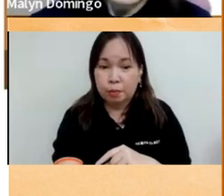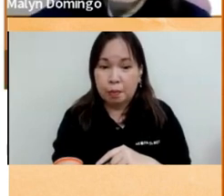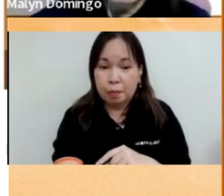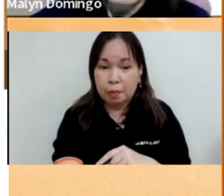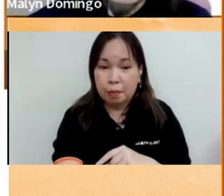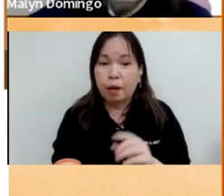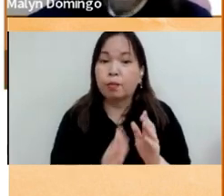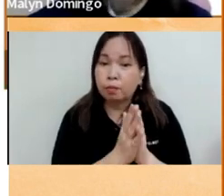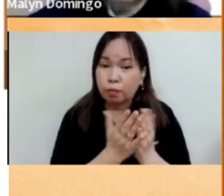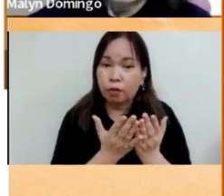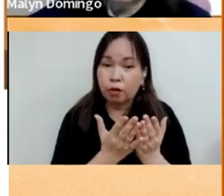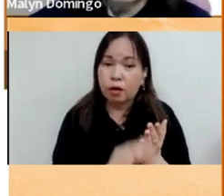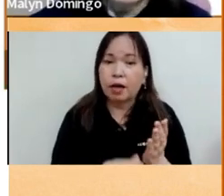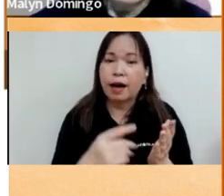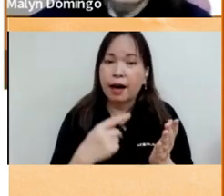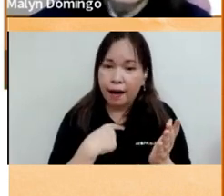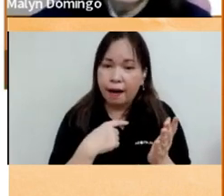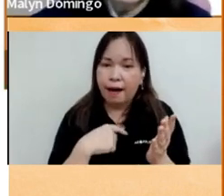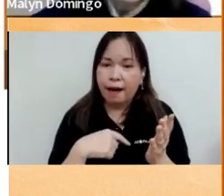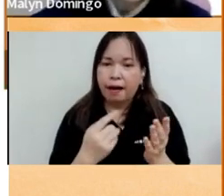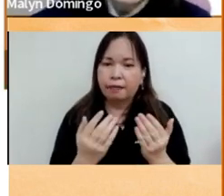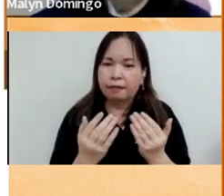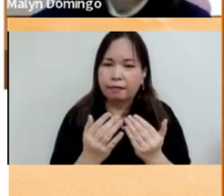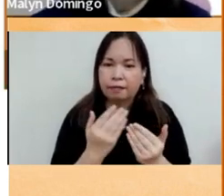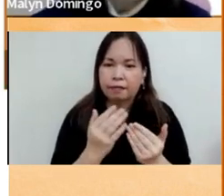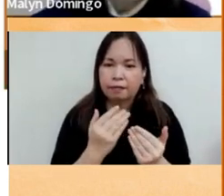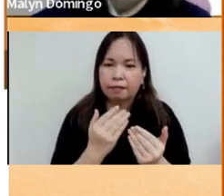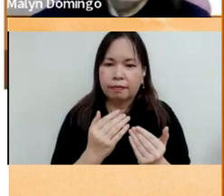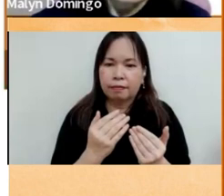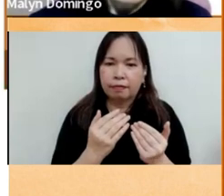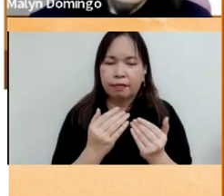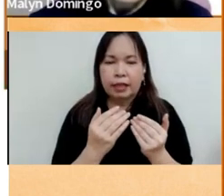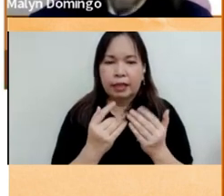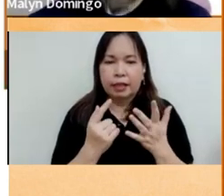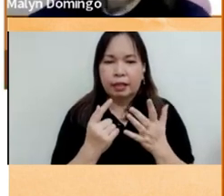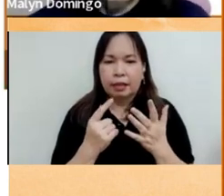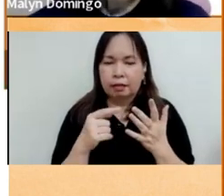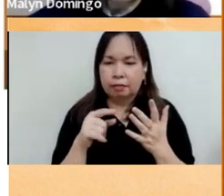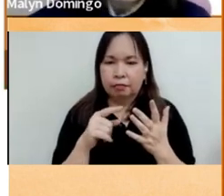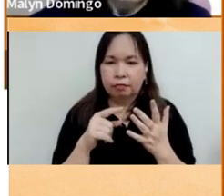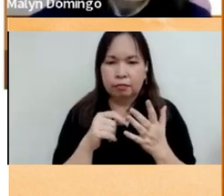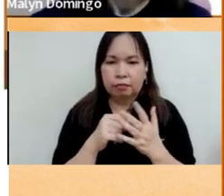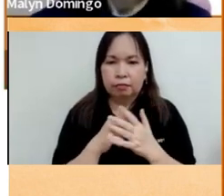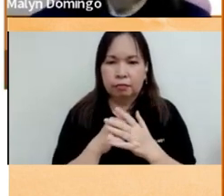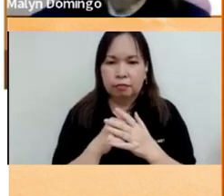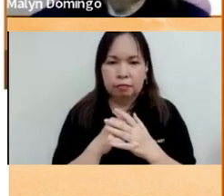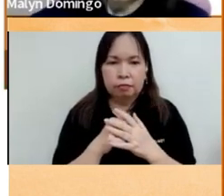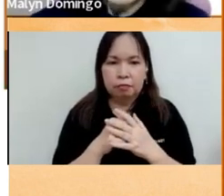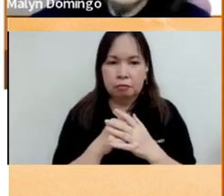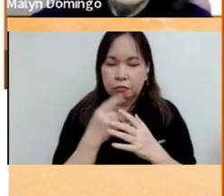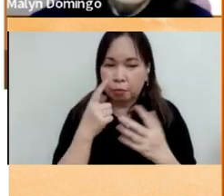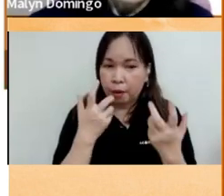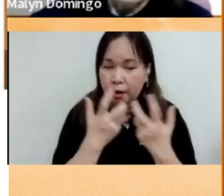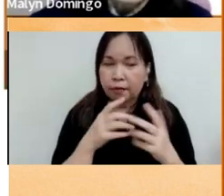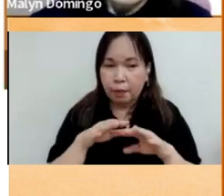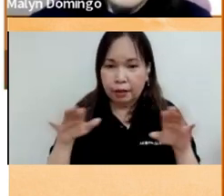to grasp, even for non-English speaking children. So the treatment protocol includes